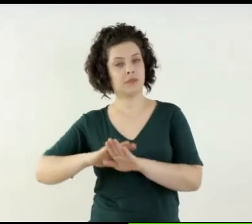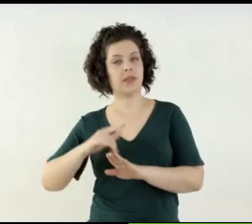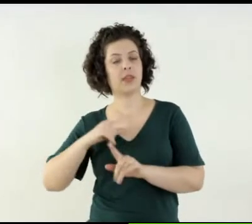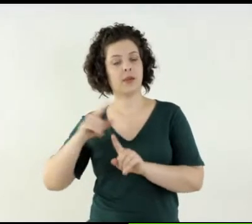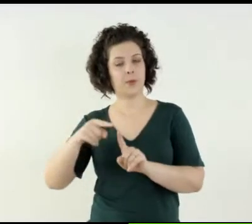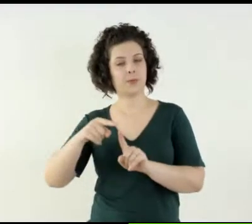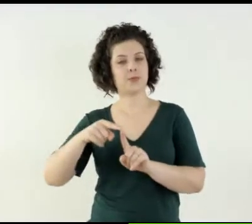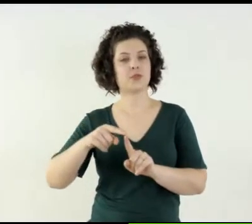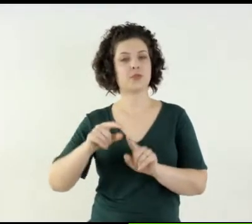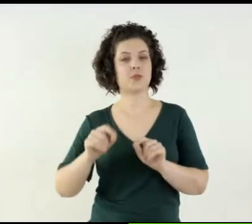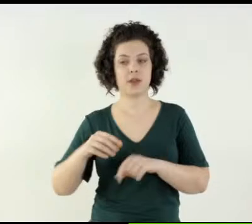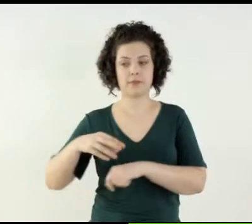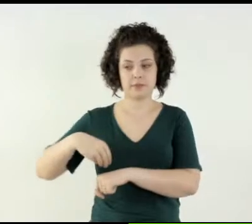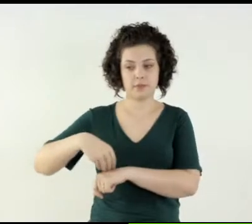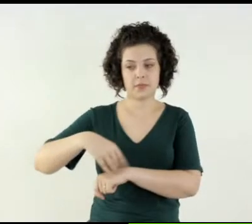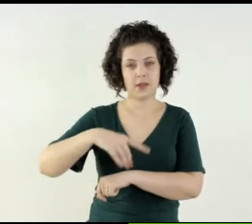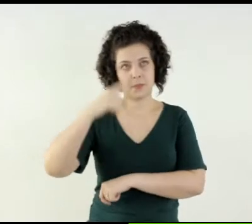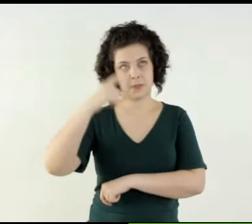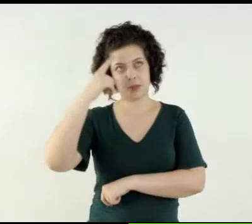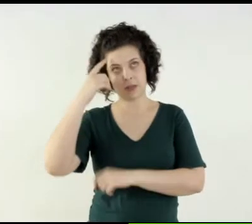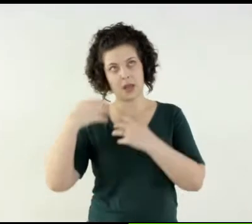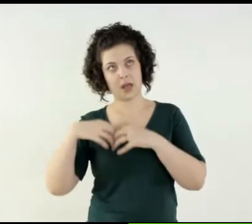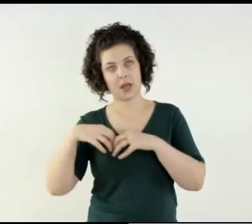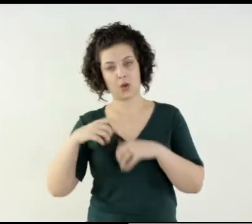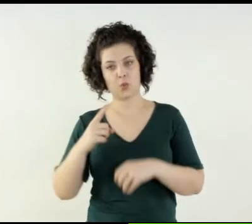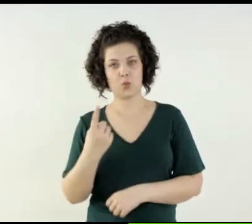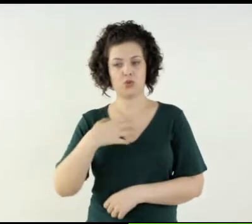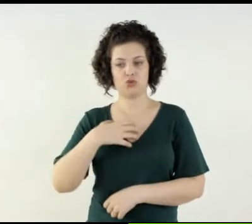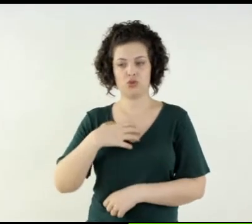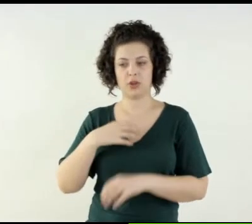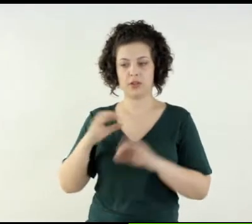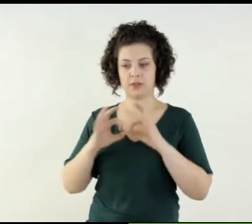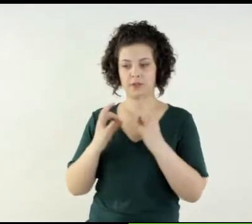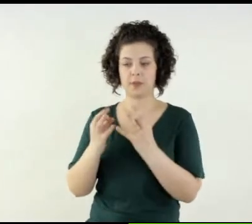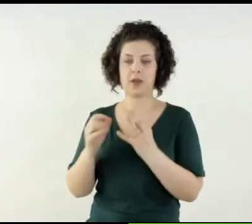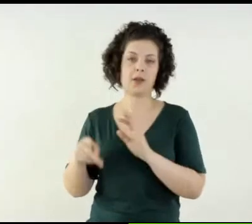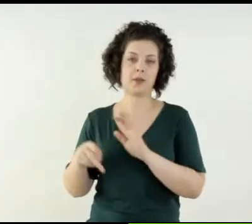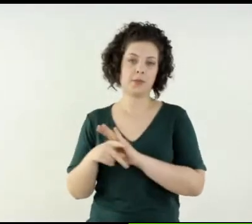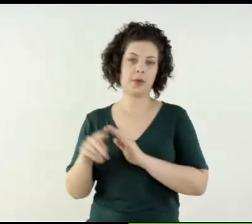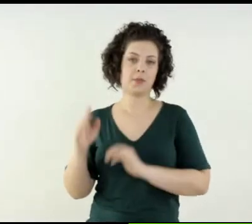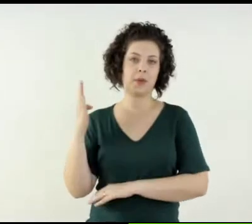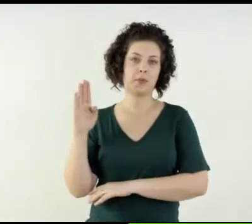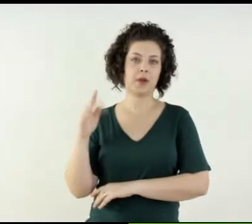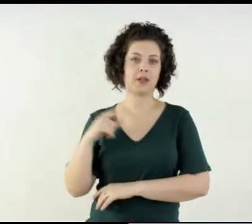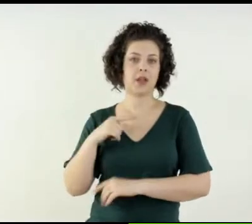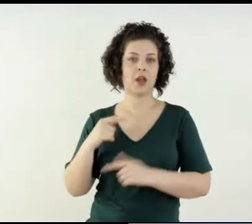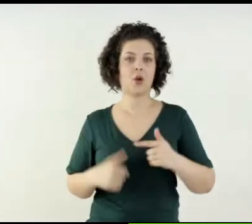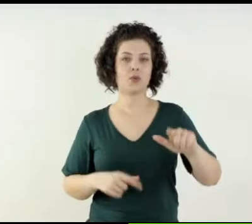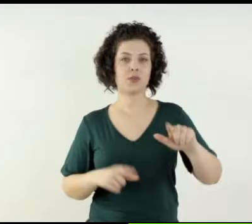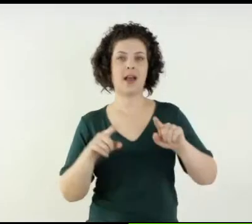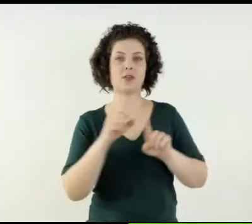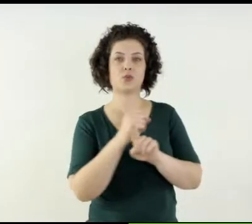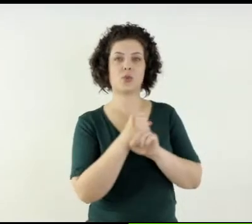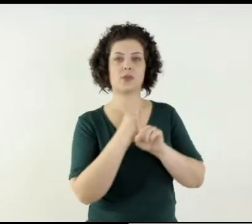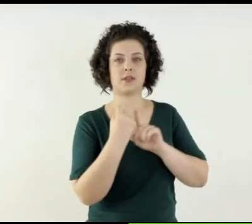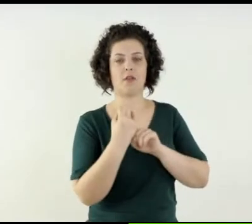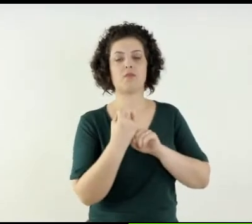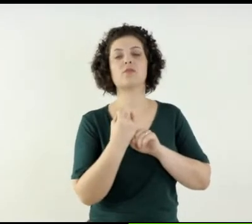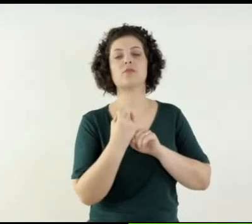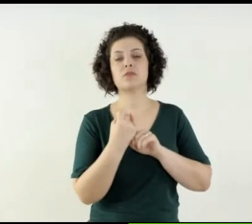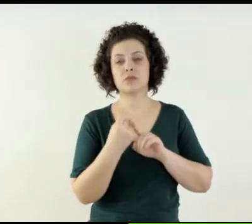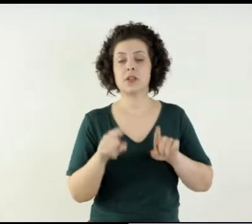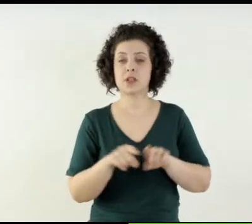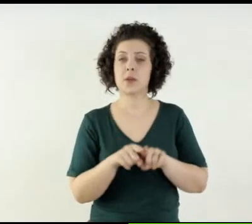making, which is biological family making, to another, which is social and really socio-political family making, which is